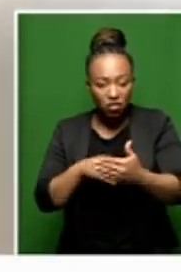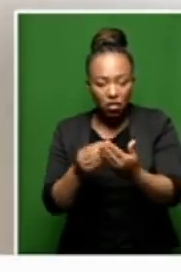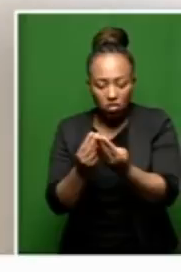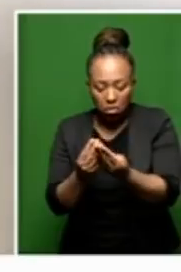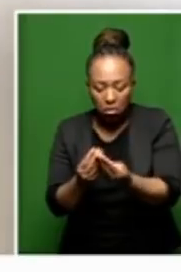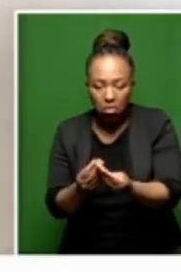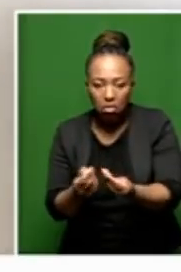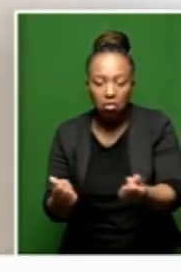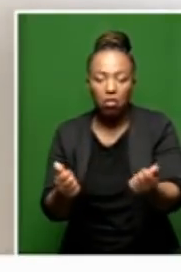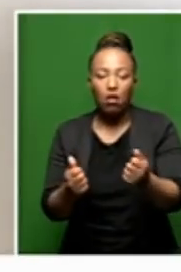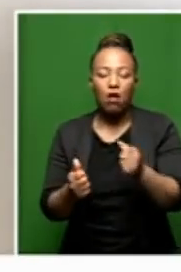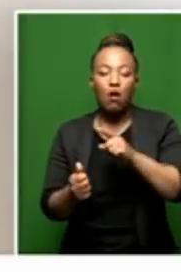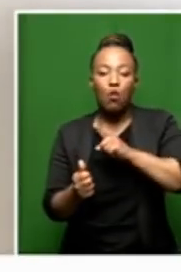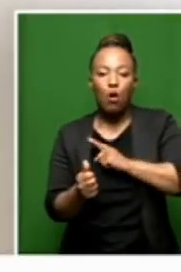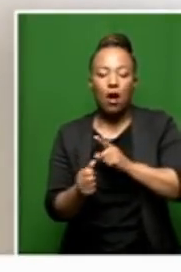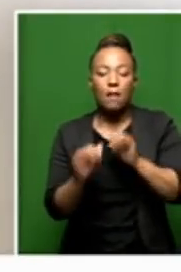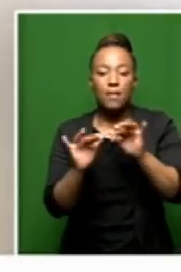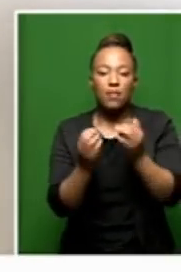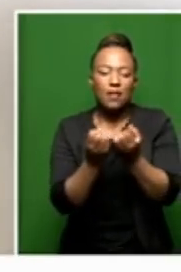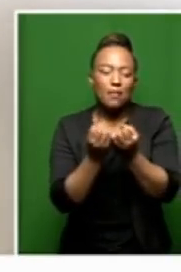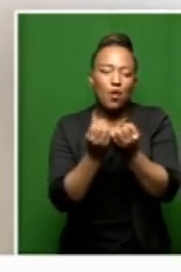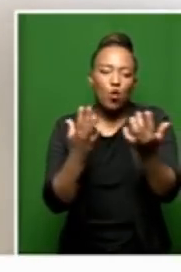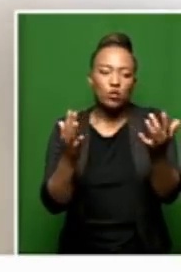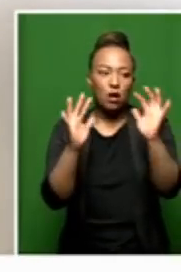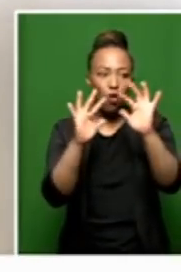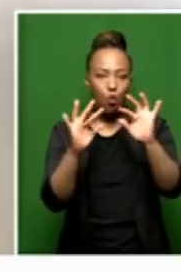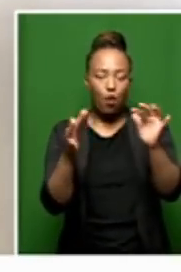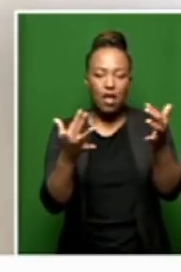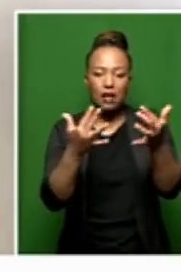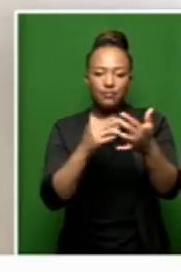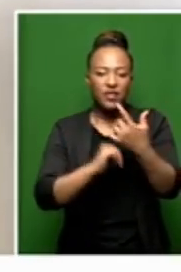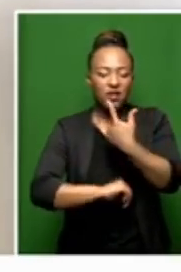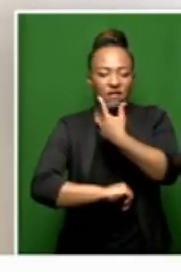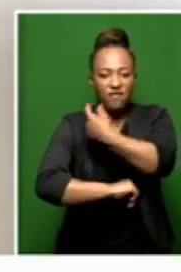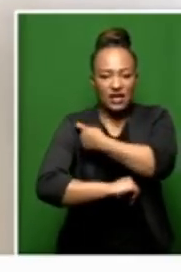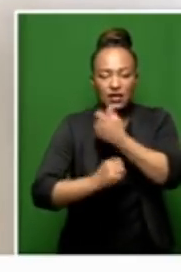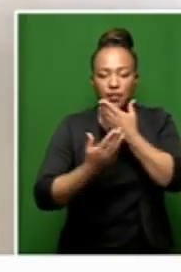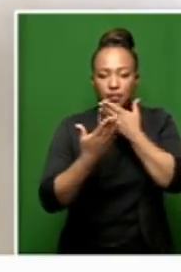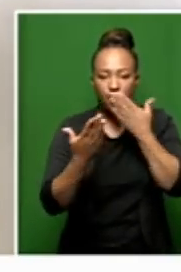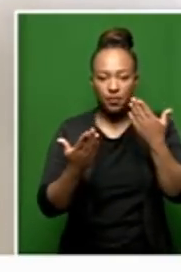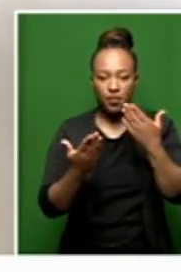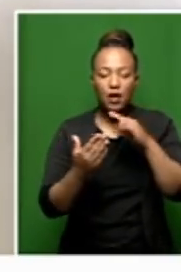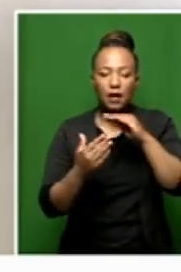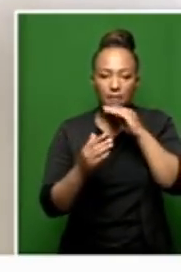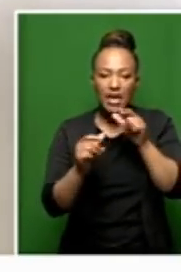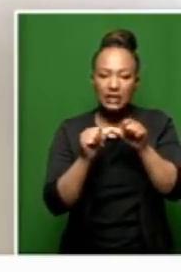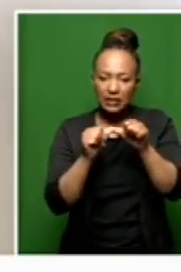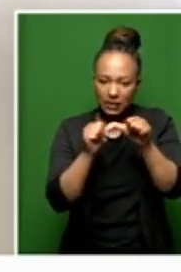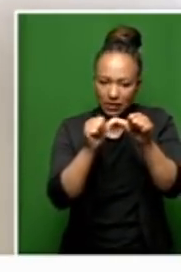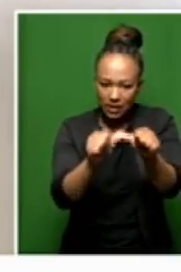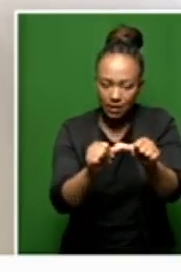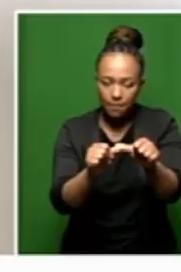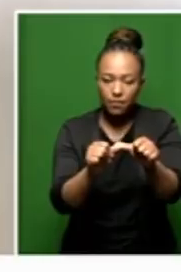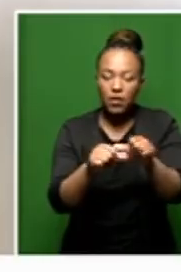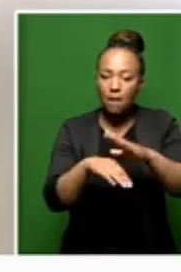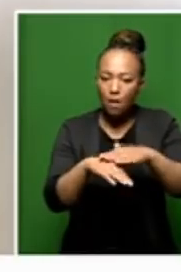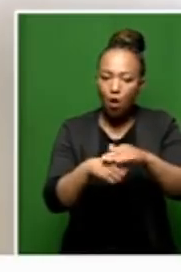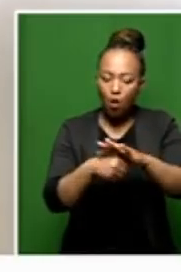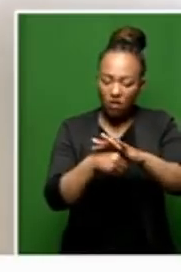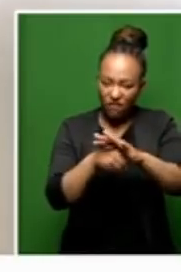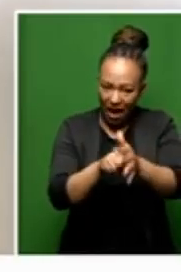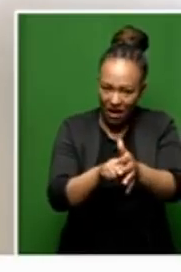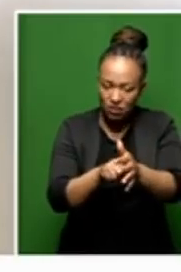as most of the people in many parts of the world are still not vaccinated, which will still allow a lot of the virus to